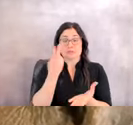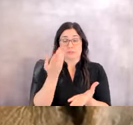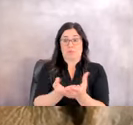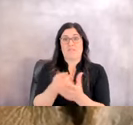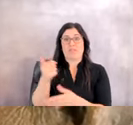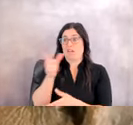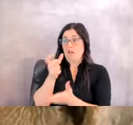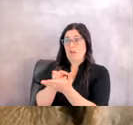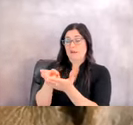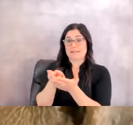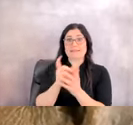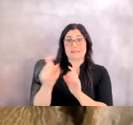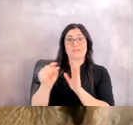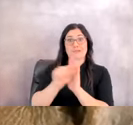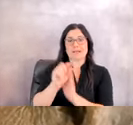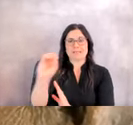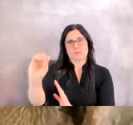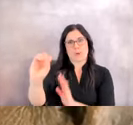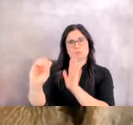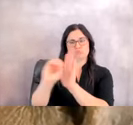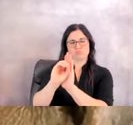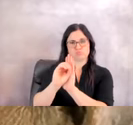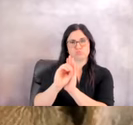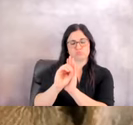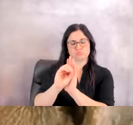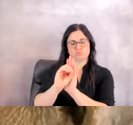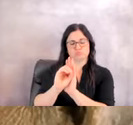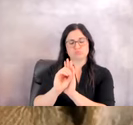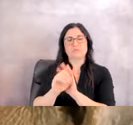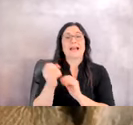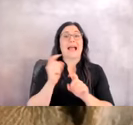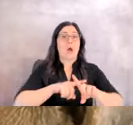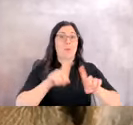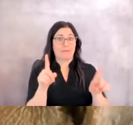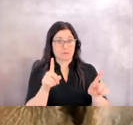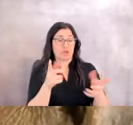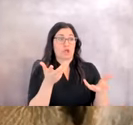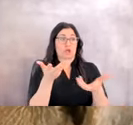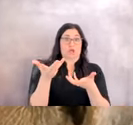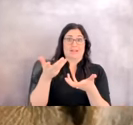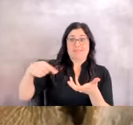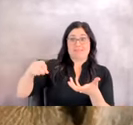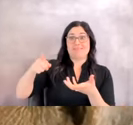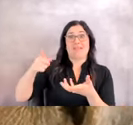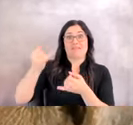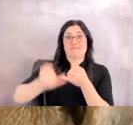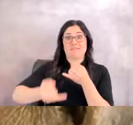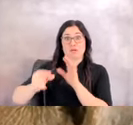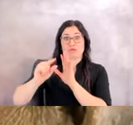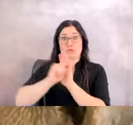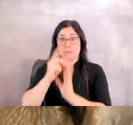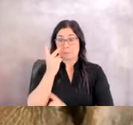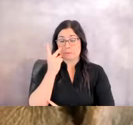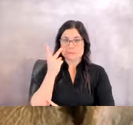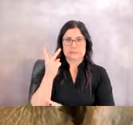the grade will most likely be a zero for that assignment, and however that calculates into their final grade.